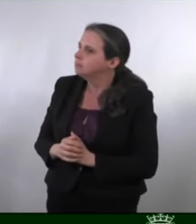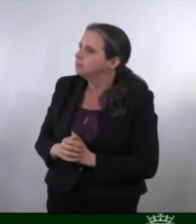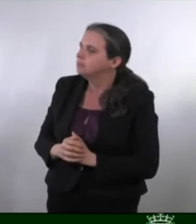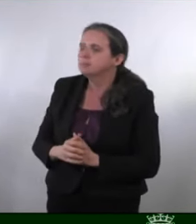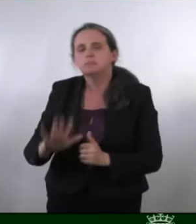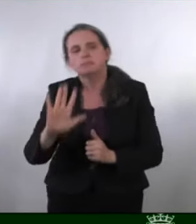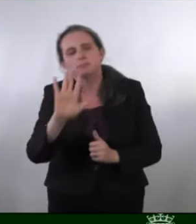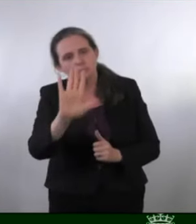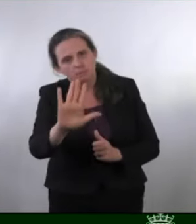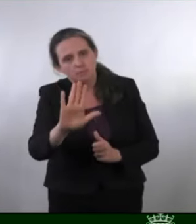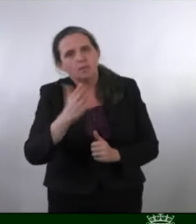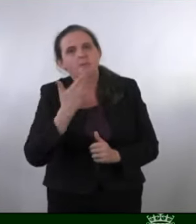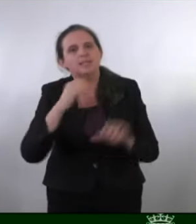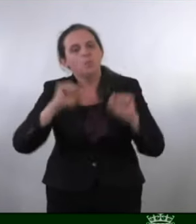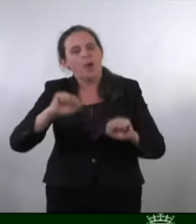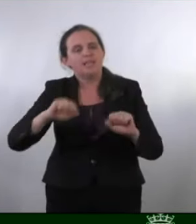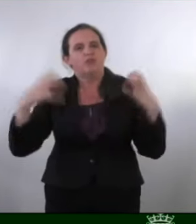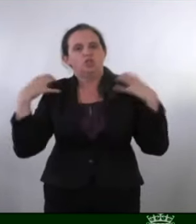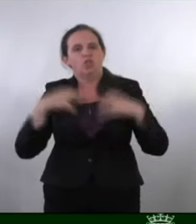Chancellor's statement on Wednesday.